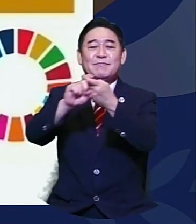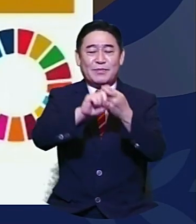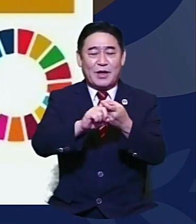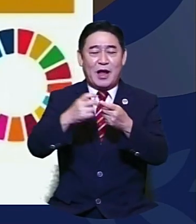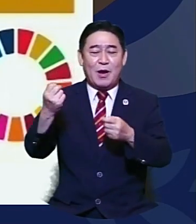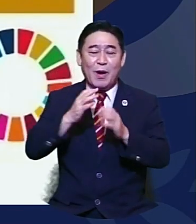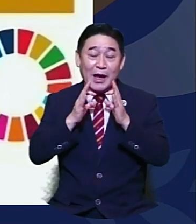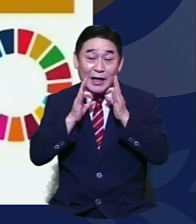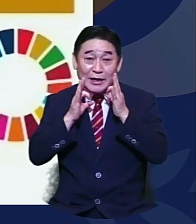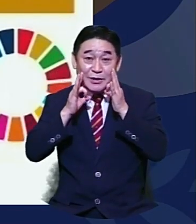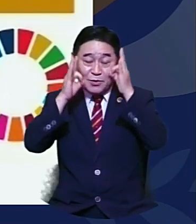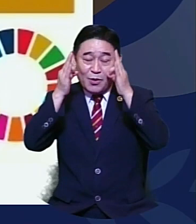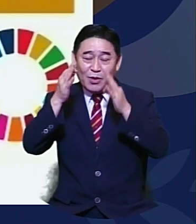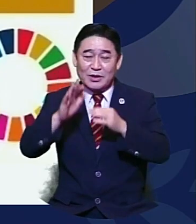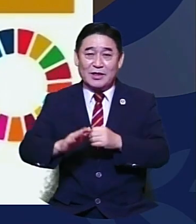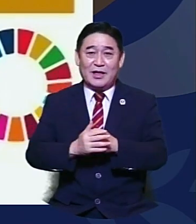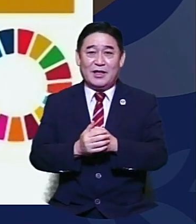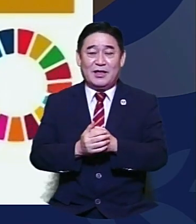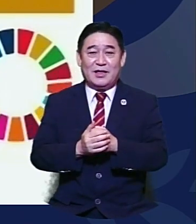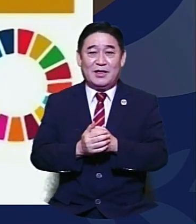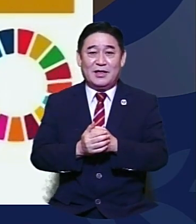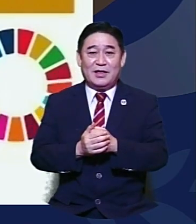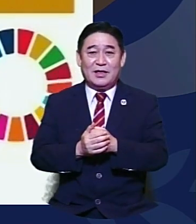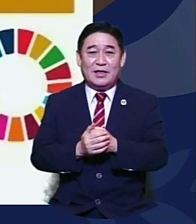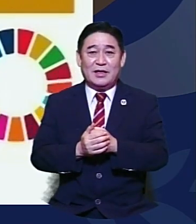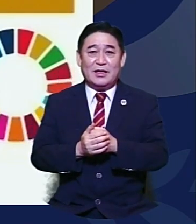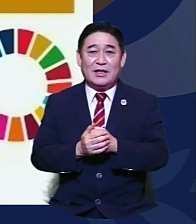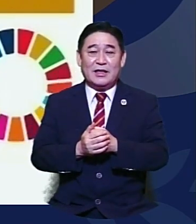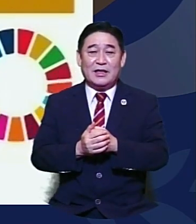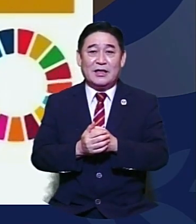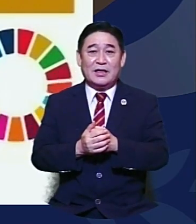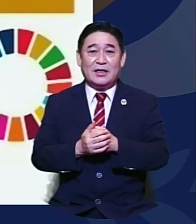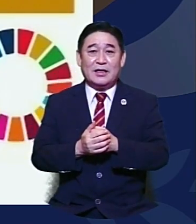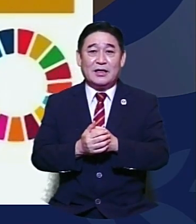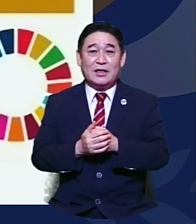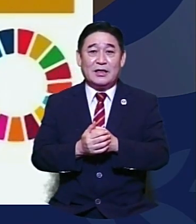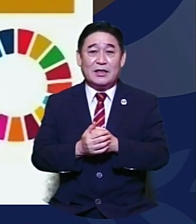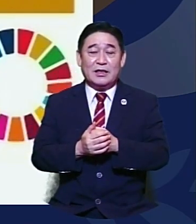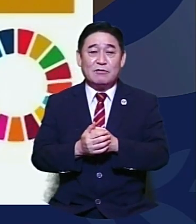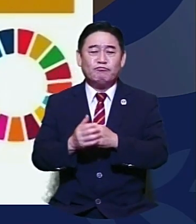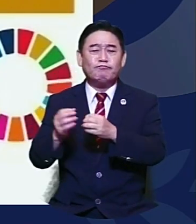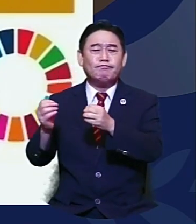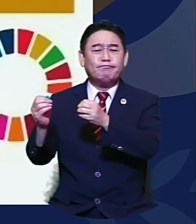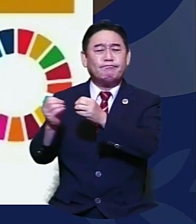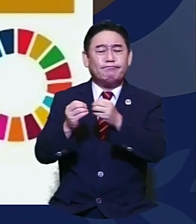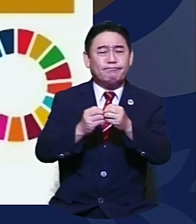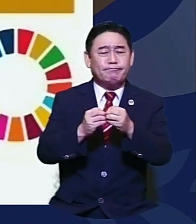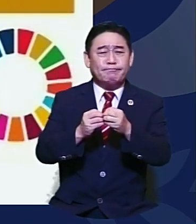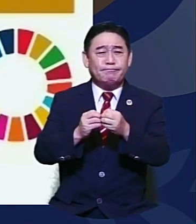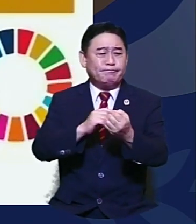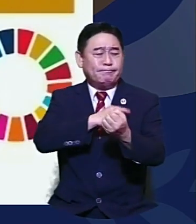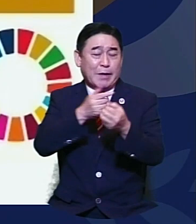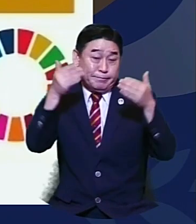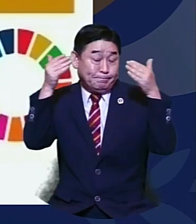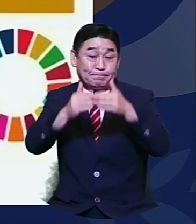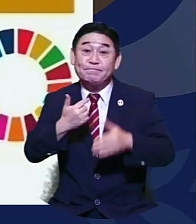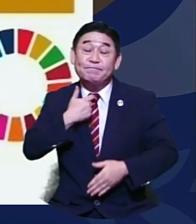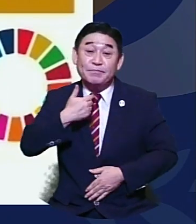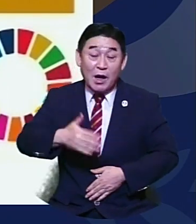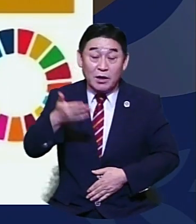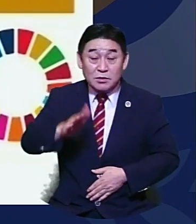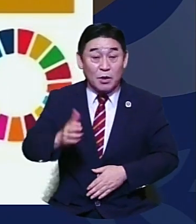focused on the usage piece and the literacy piece. And so these are things that we're sort of grappling with now to try to come up